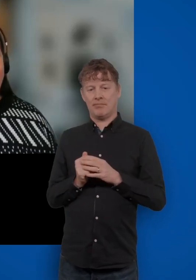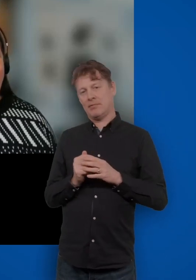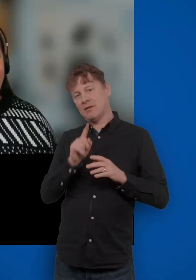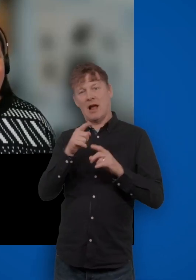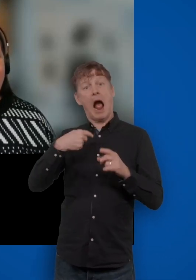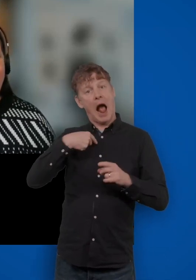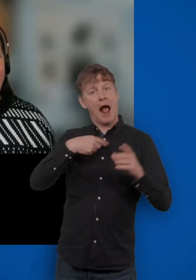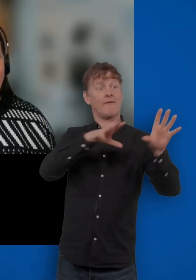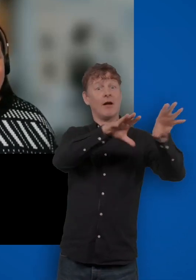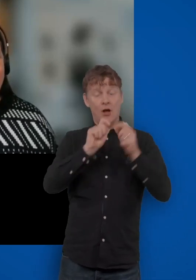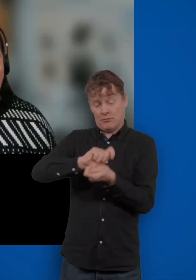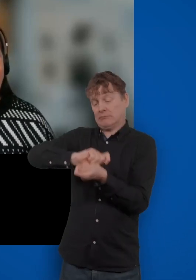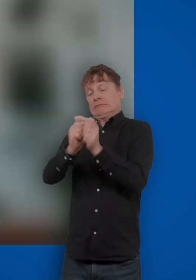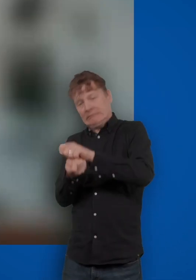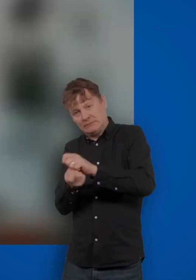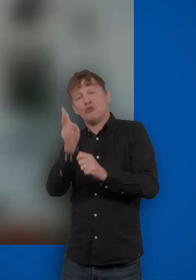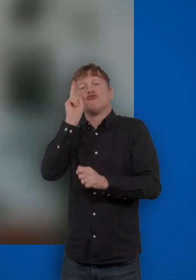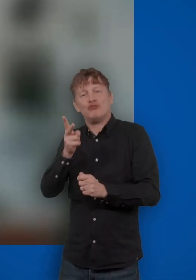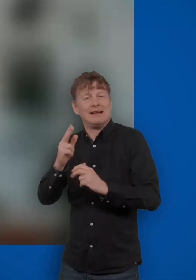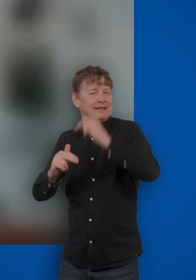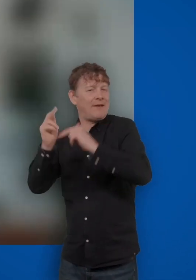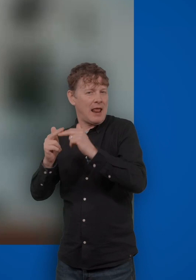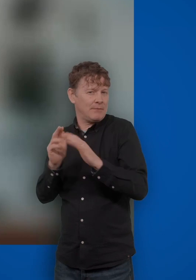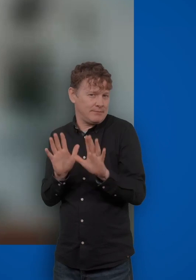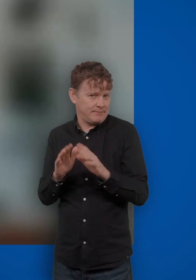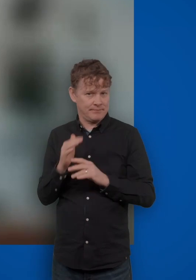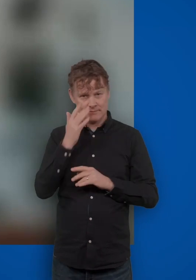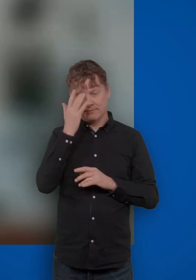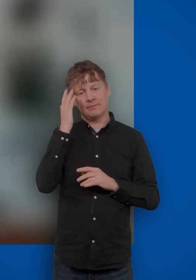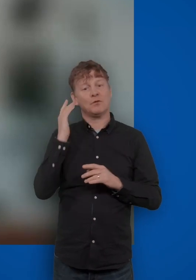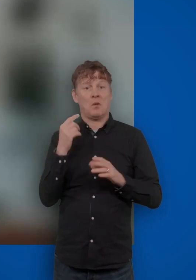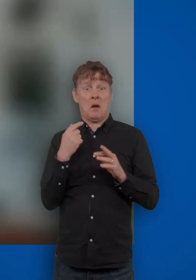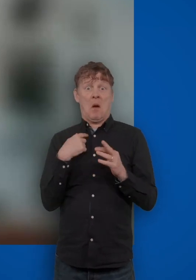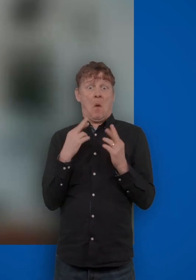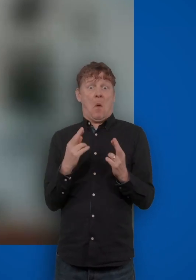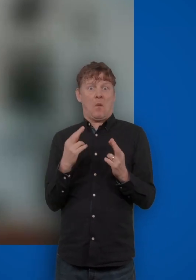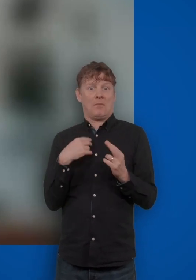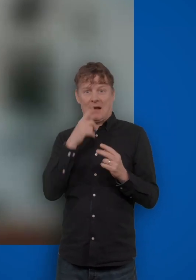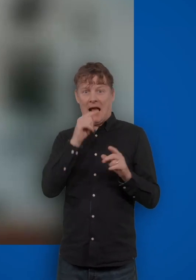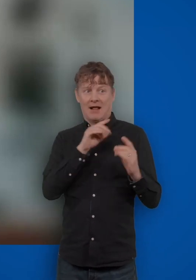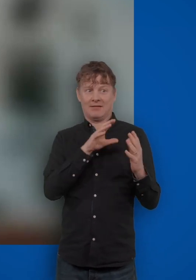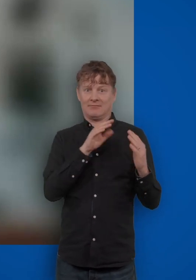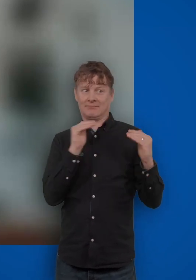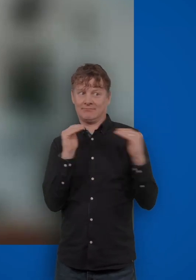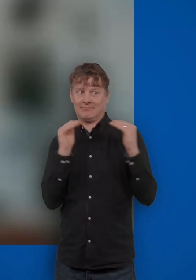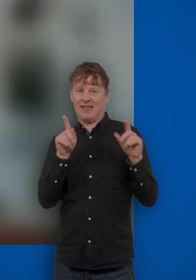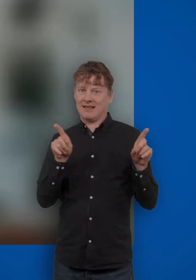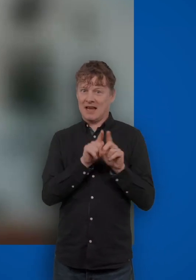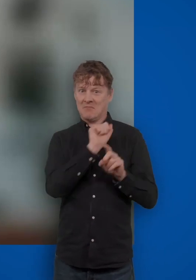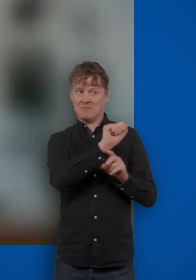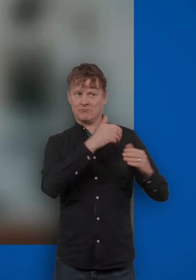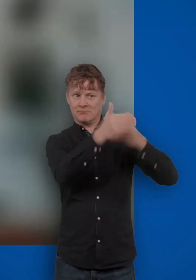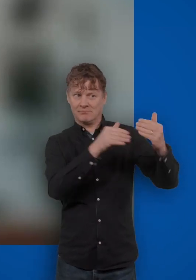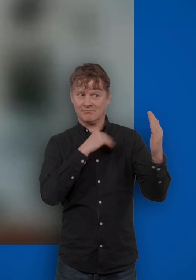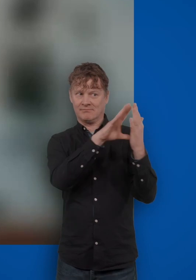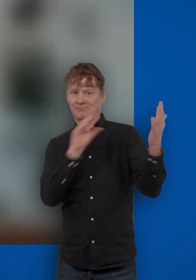redeveloped it and worked on it really hard. So I'm doing my best to live up to that bit of legacy that I've